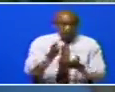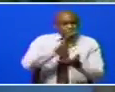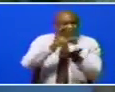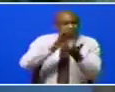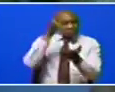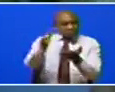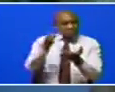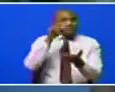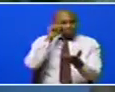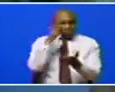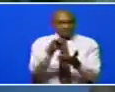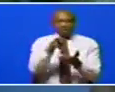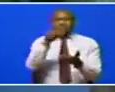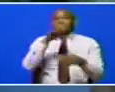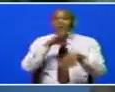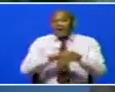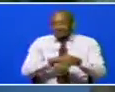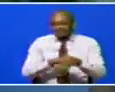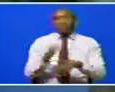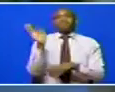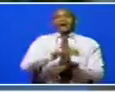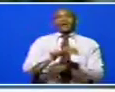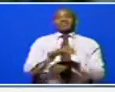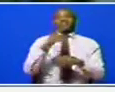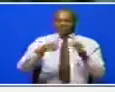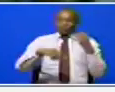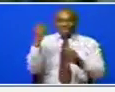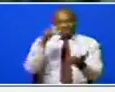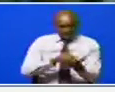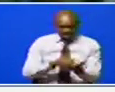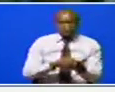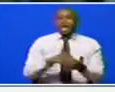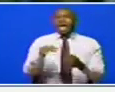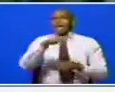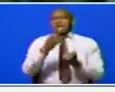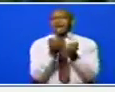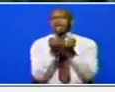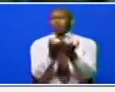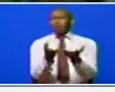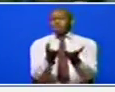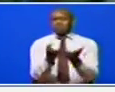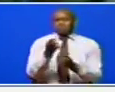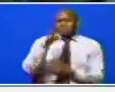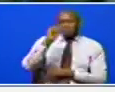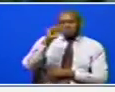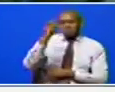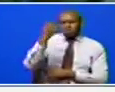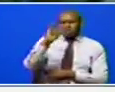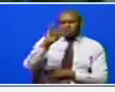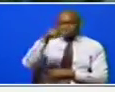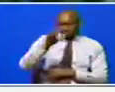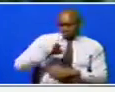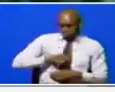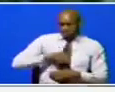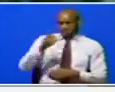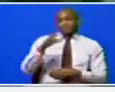hosts Mombasa town, he has recaptured his seat. We also had Likoni, where Mishimboko also captured the seat,